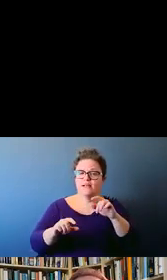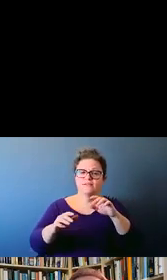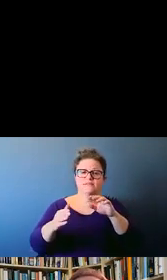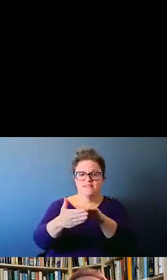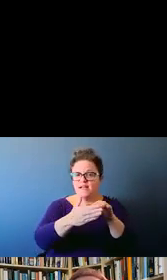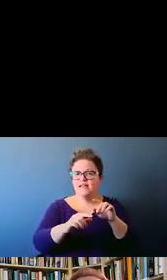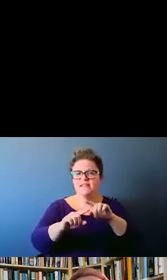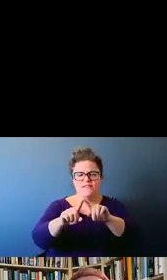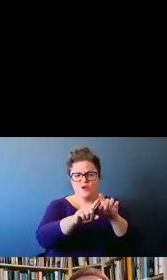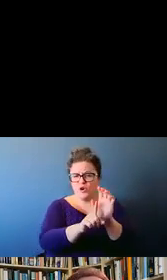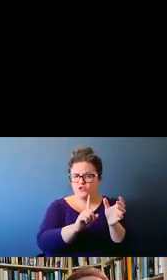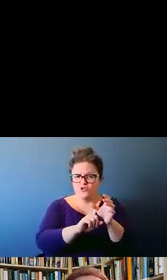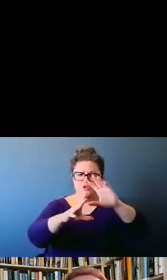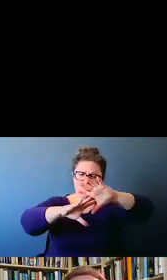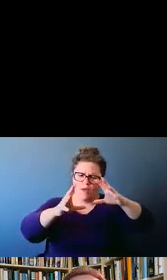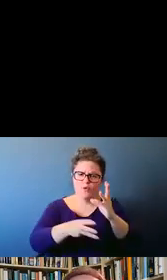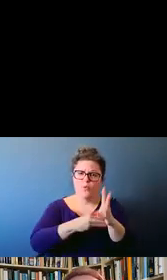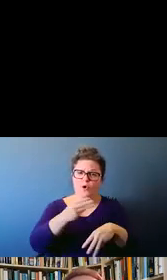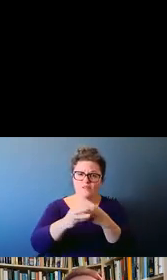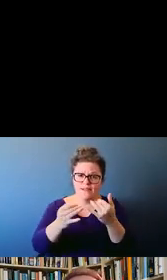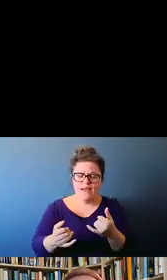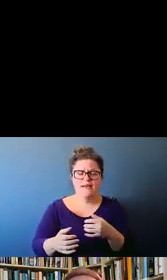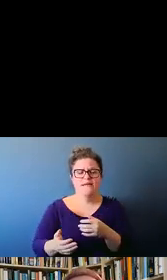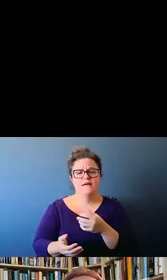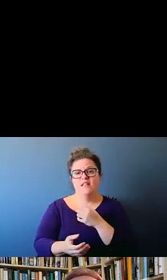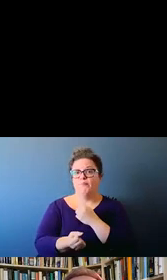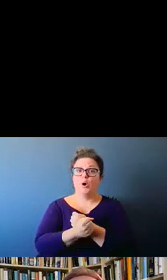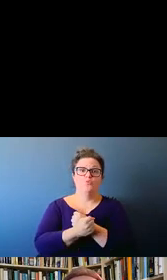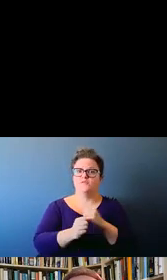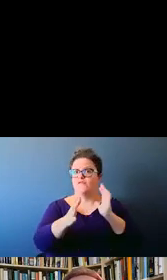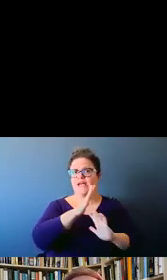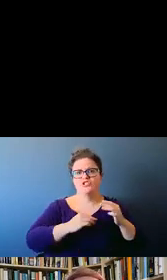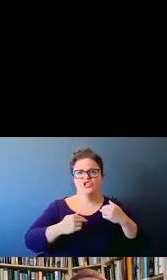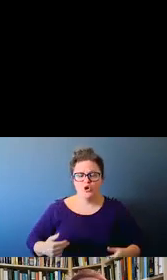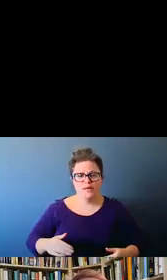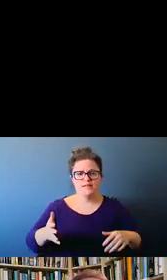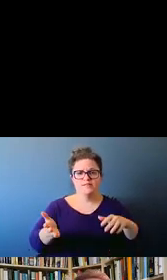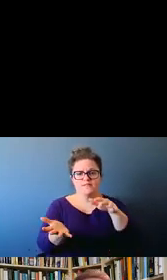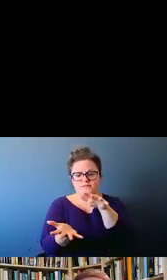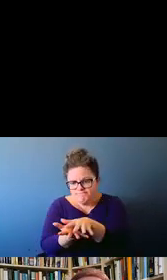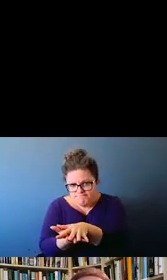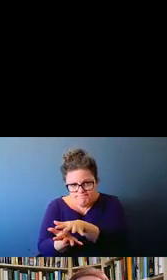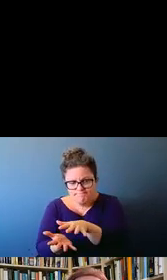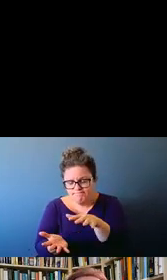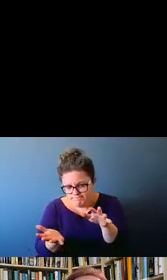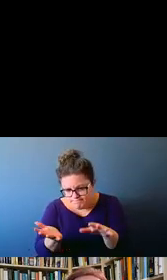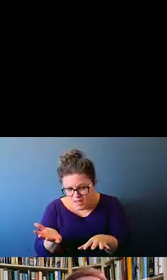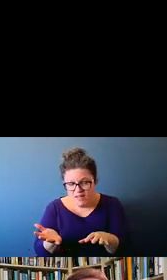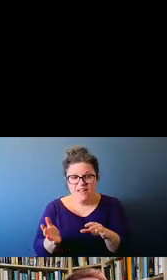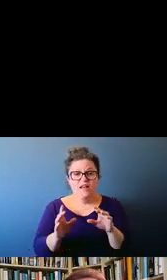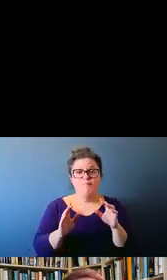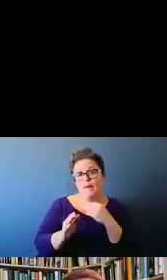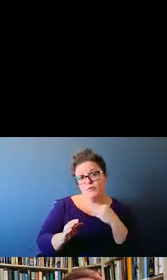today to the bones of ancient humans, including those that some members of the department have dug up themselves